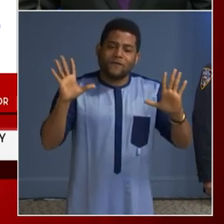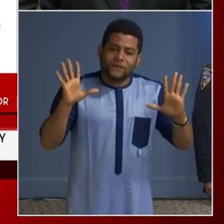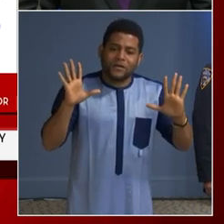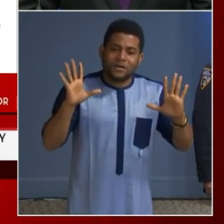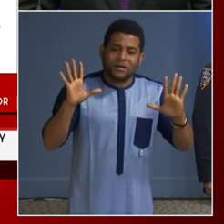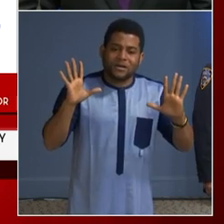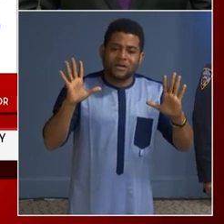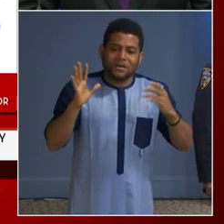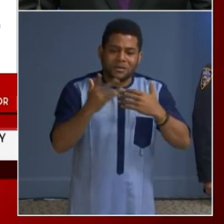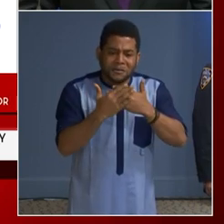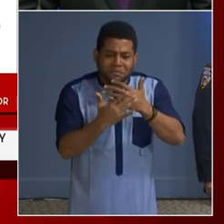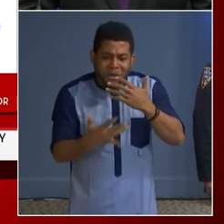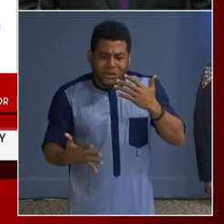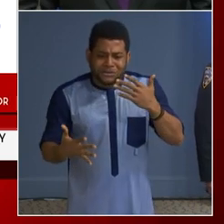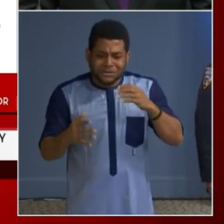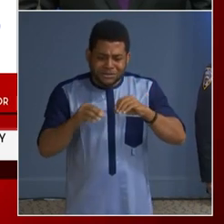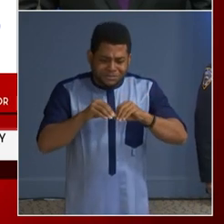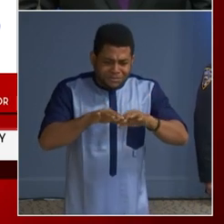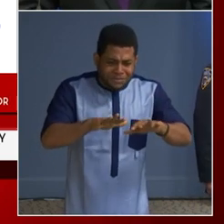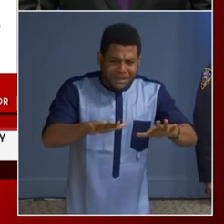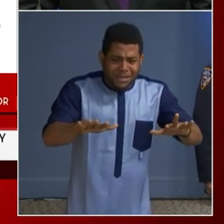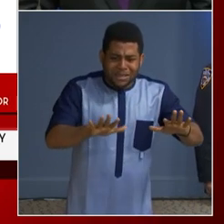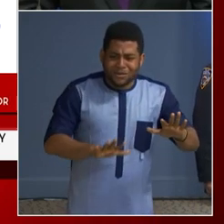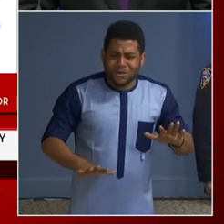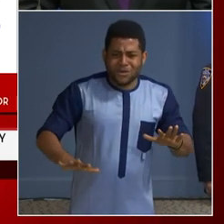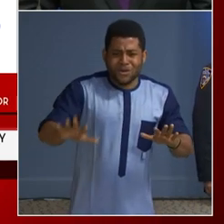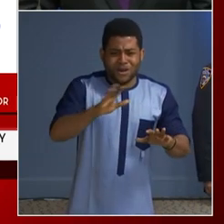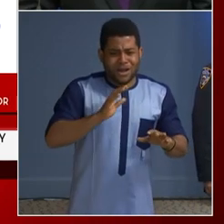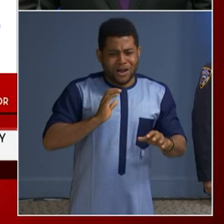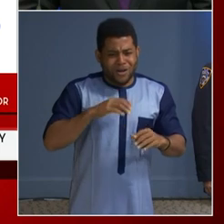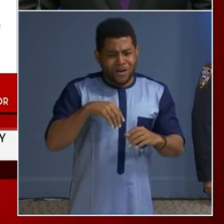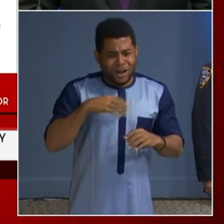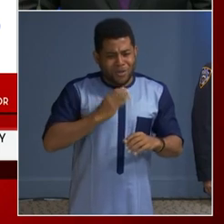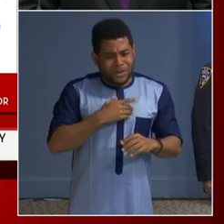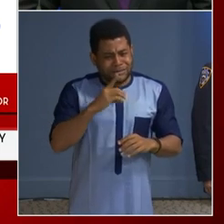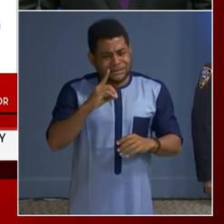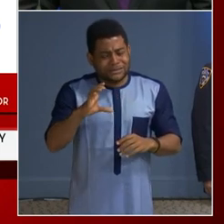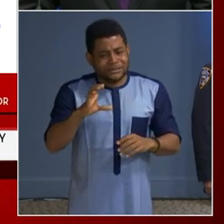our nation. It is time to stop